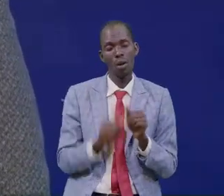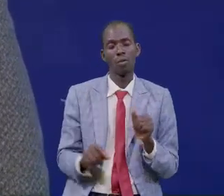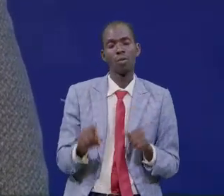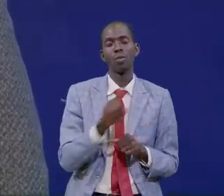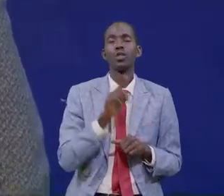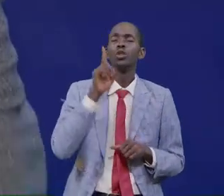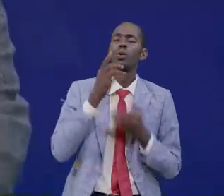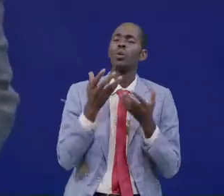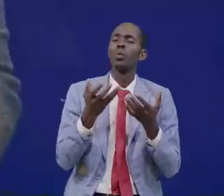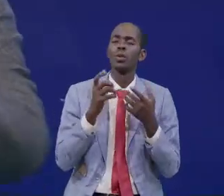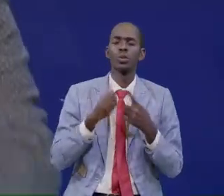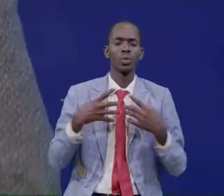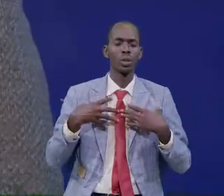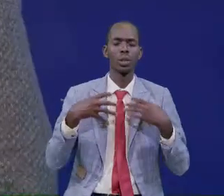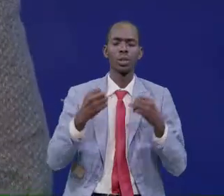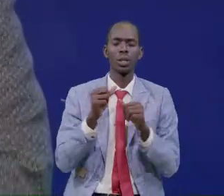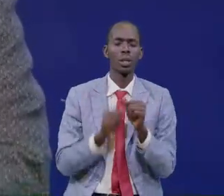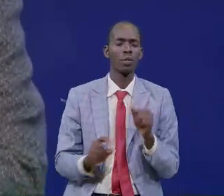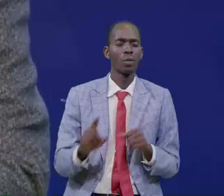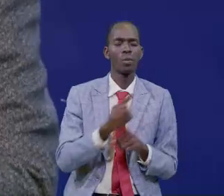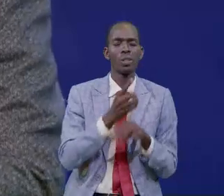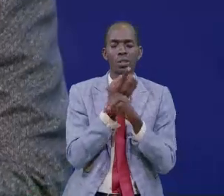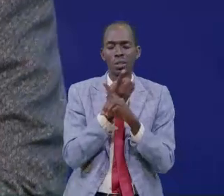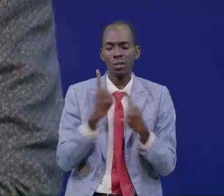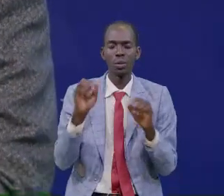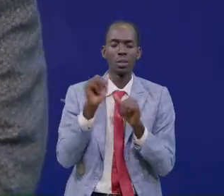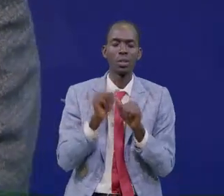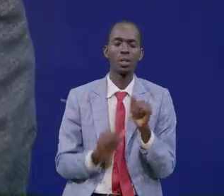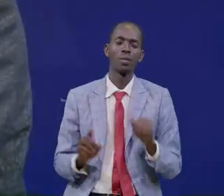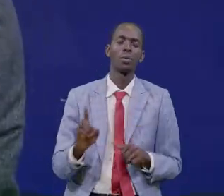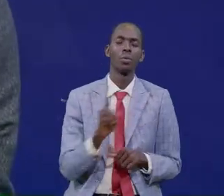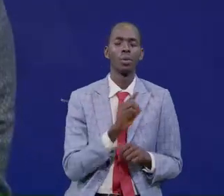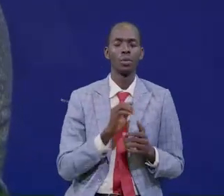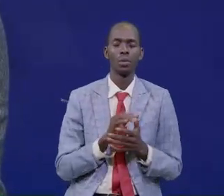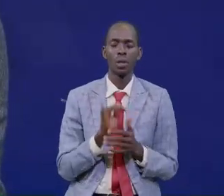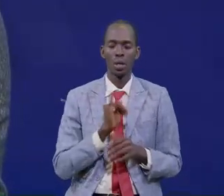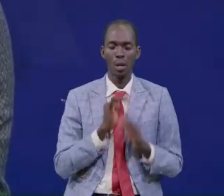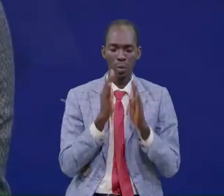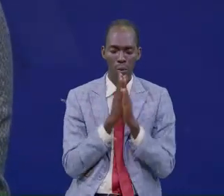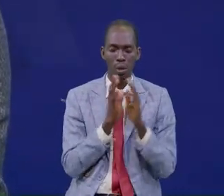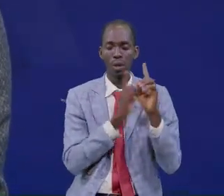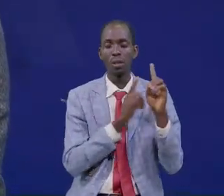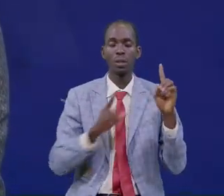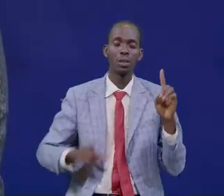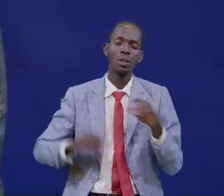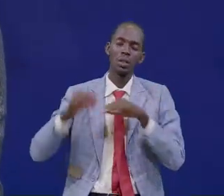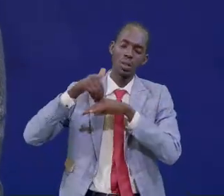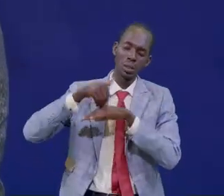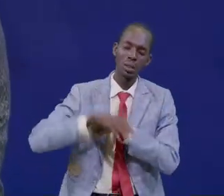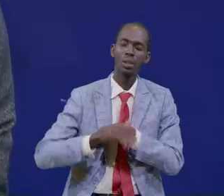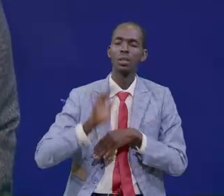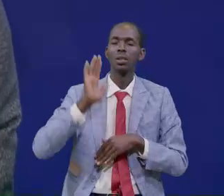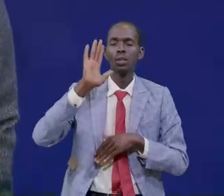everyone, deliver everyone. I pray, Lord, send forth your healing